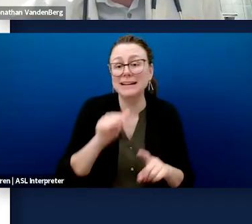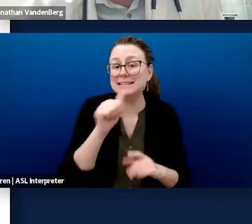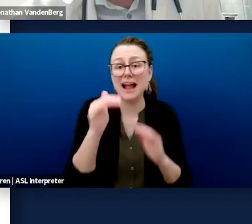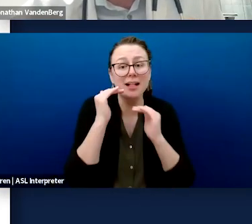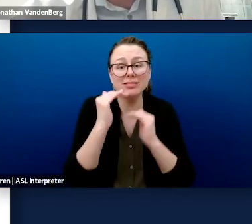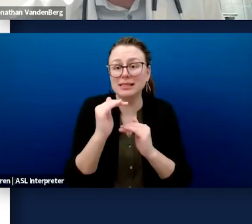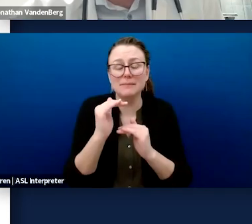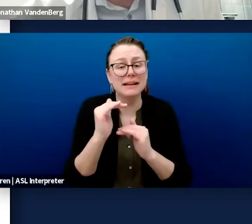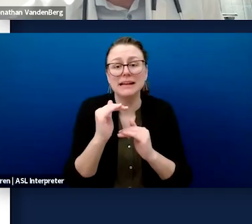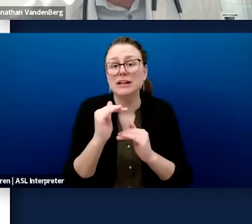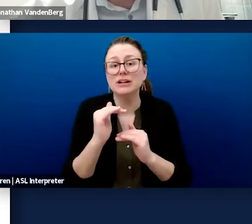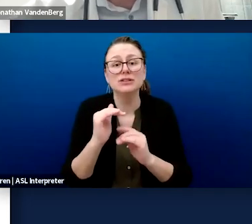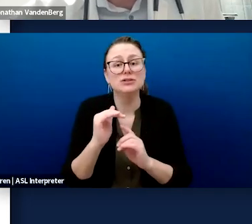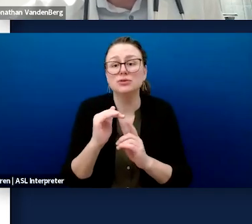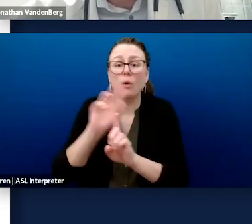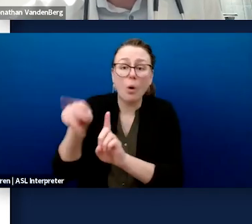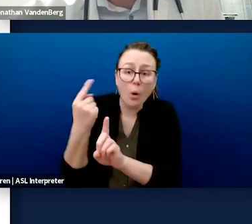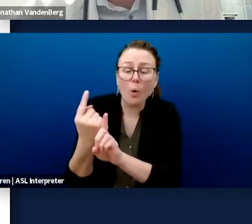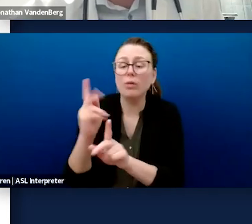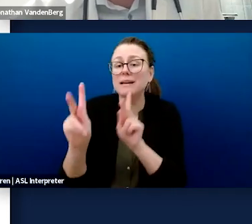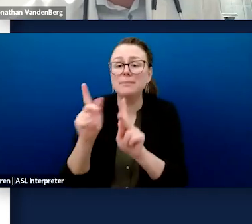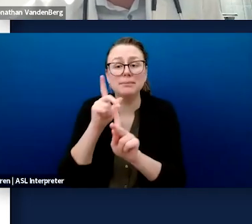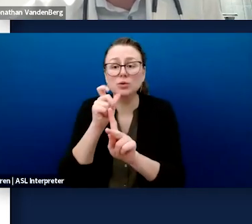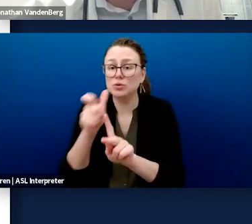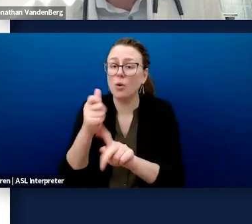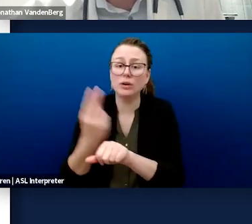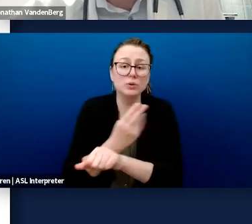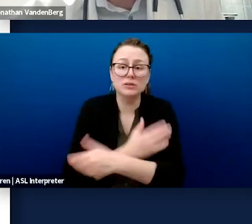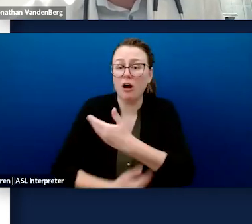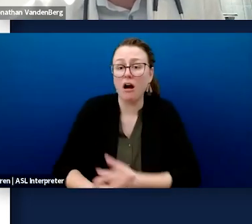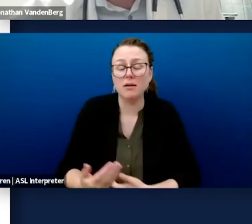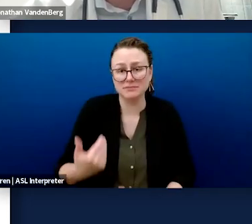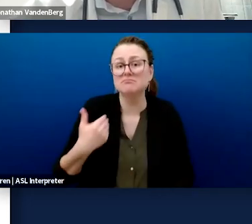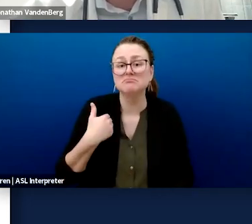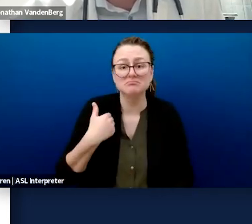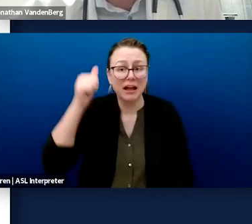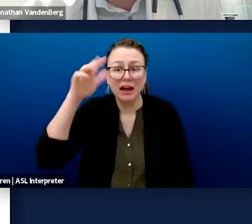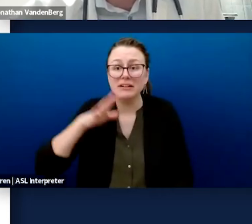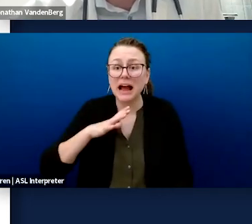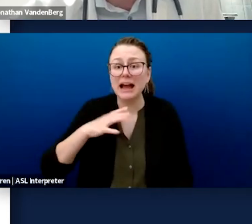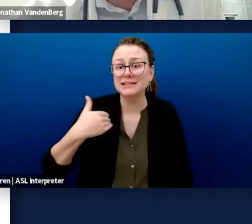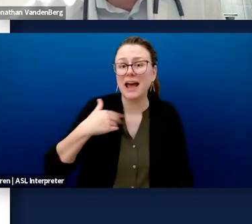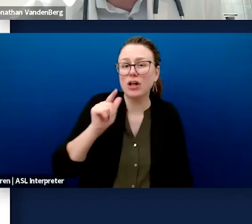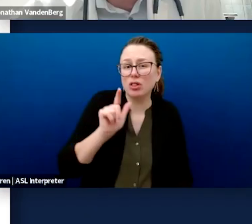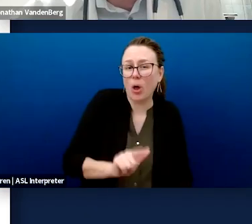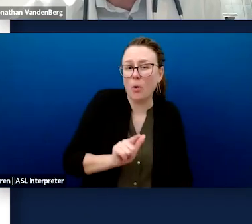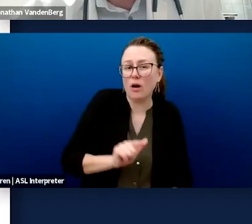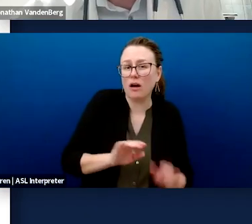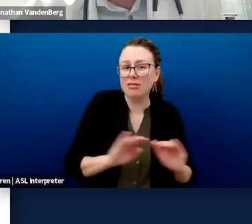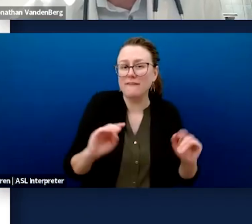to tetraplegia or people who have trouble with their arms. I have guys who have lower level injuries who